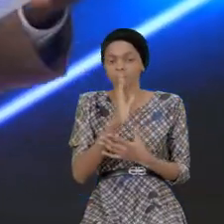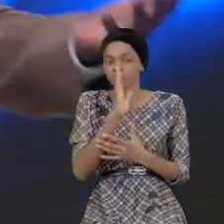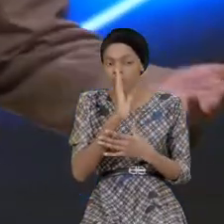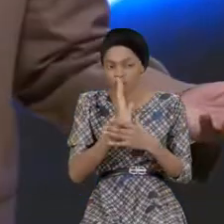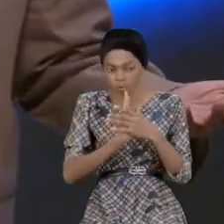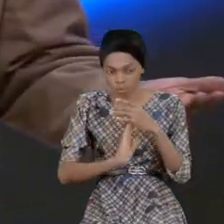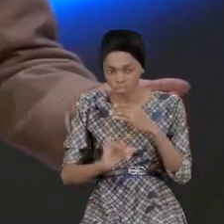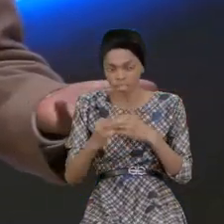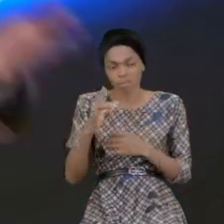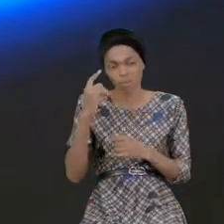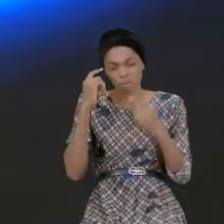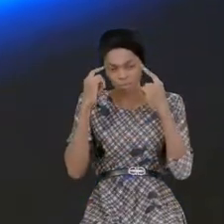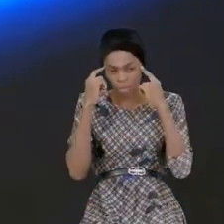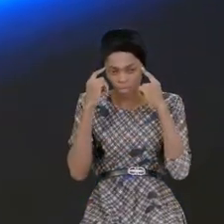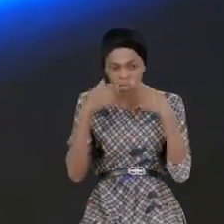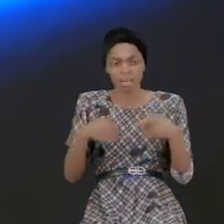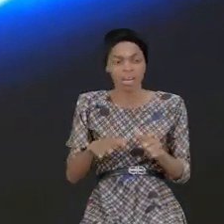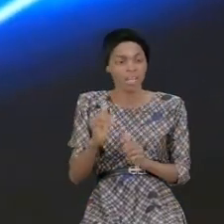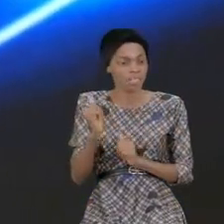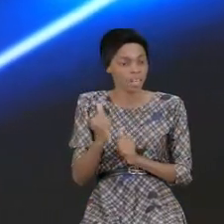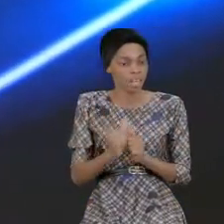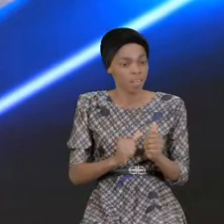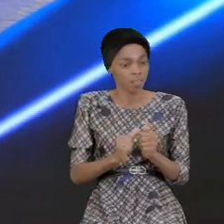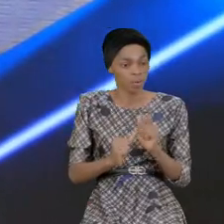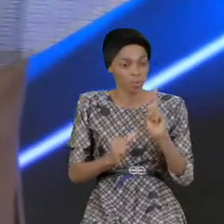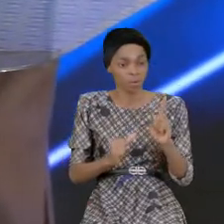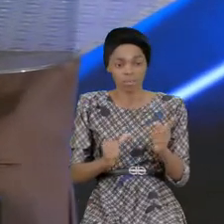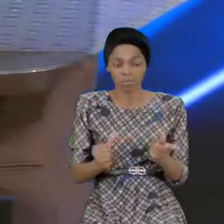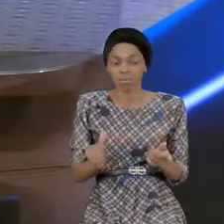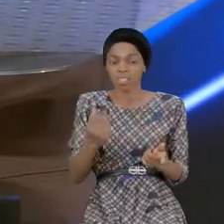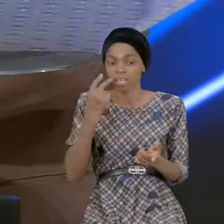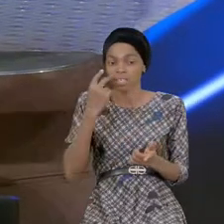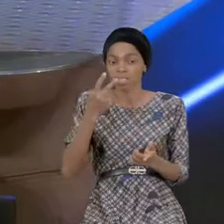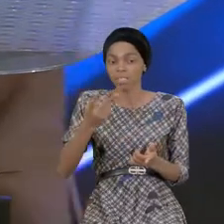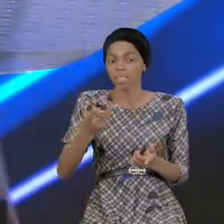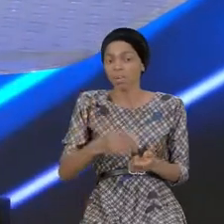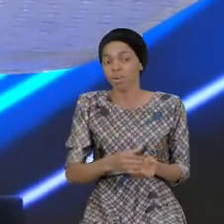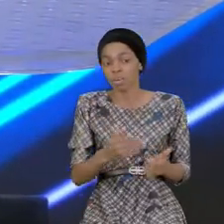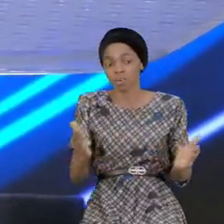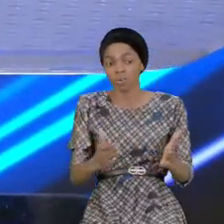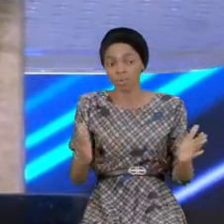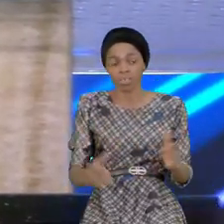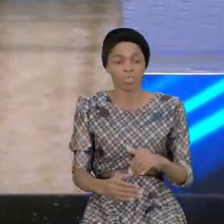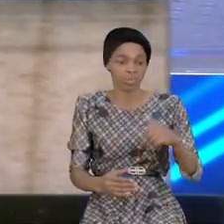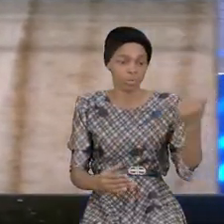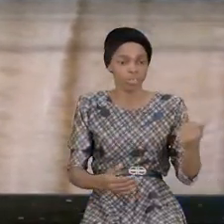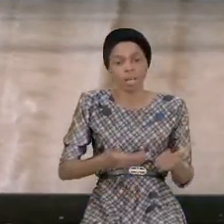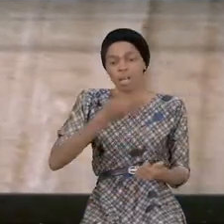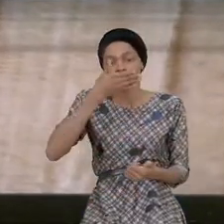of mind, let each esteem other better